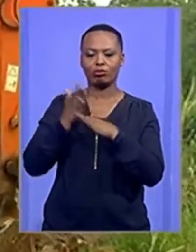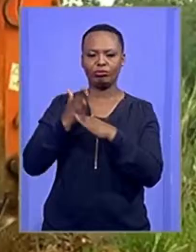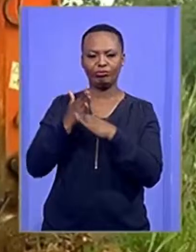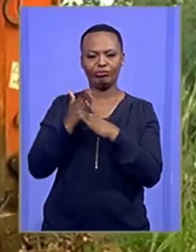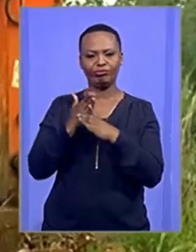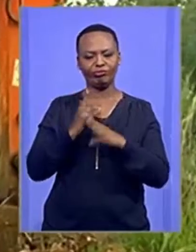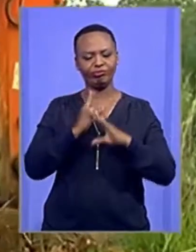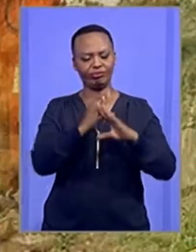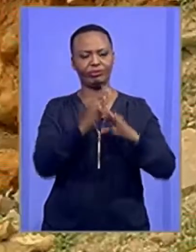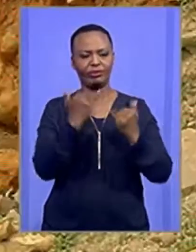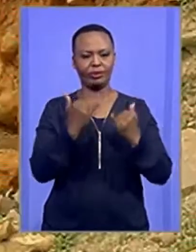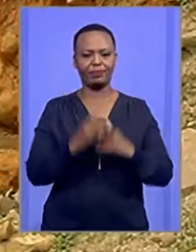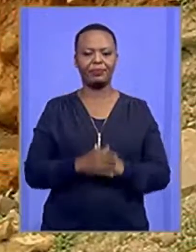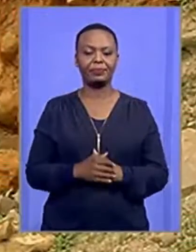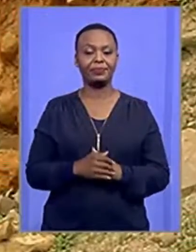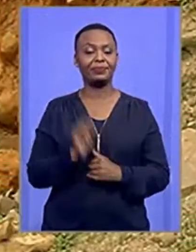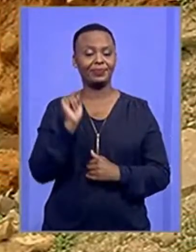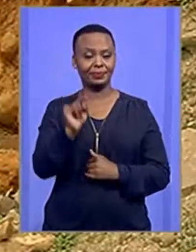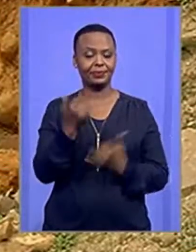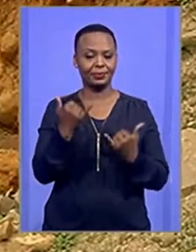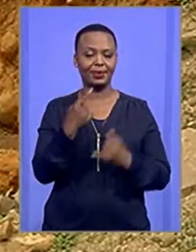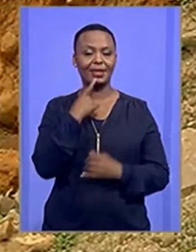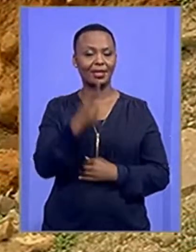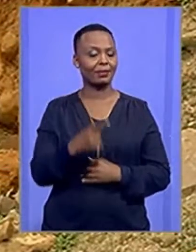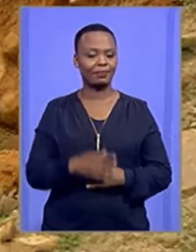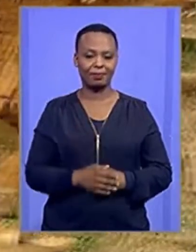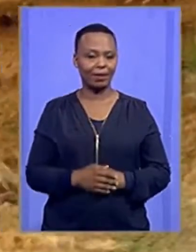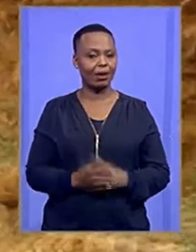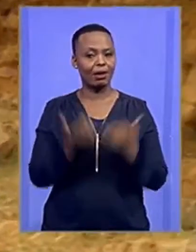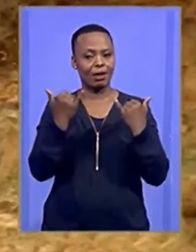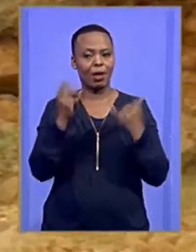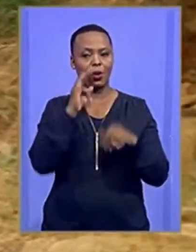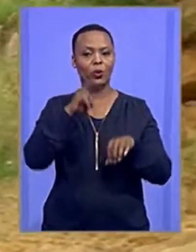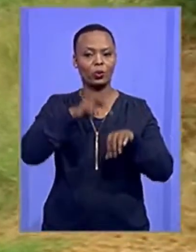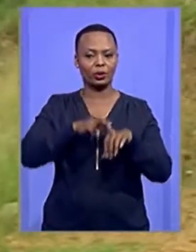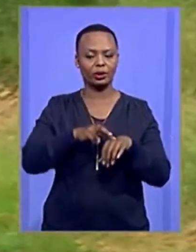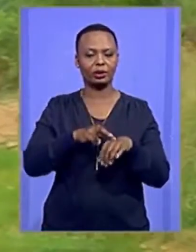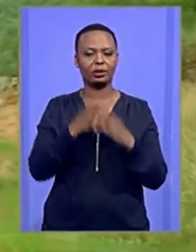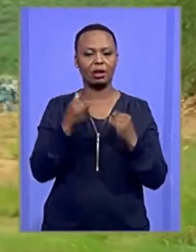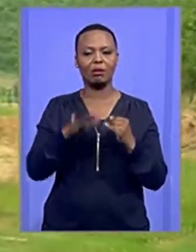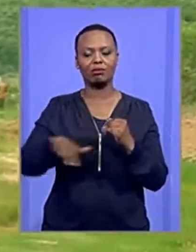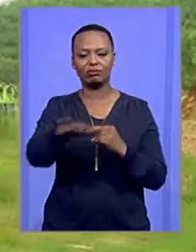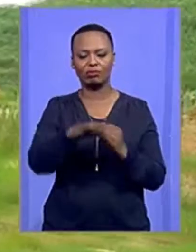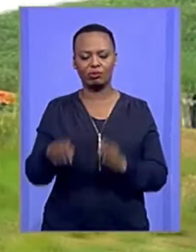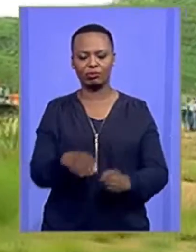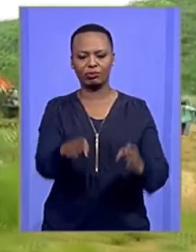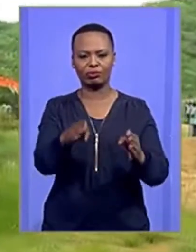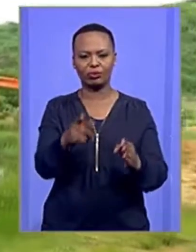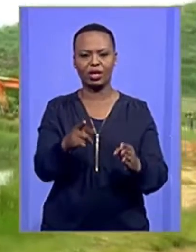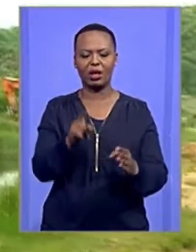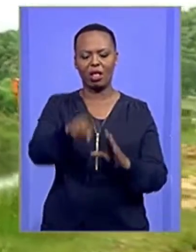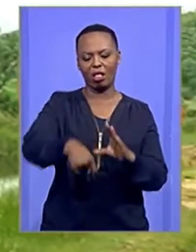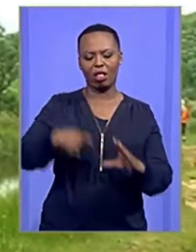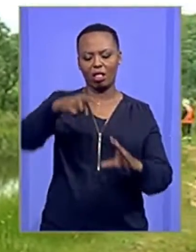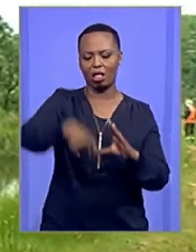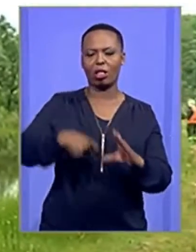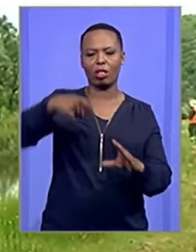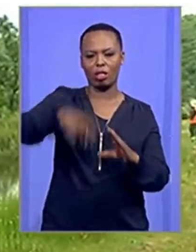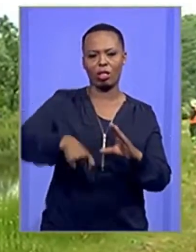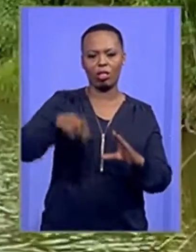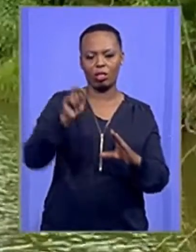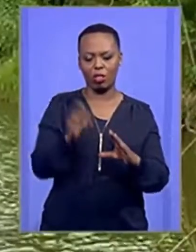kgorontsheko. Bahlankedi ba ile ba tsaroga phuka morago go bona bao ba šwahlelago lefase le ba thoma go ripa mehlare e le ge ba